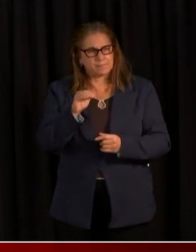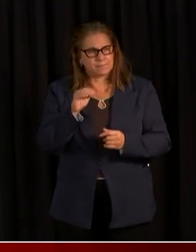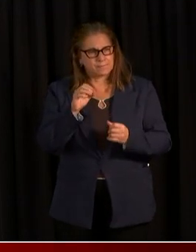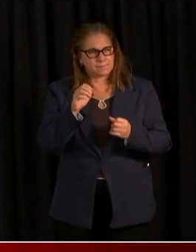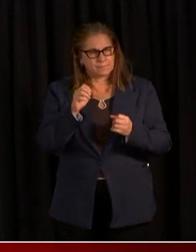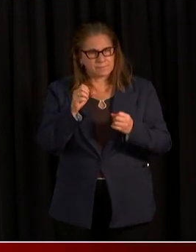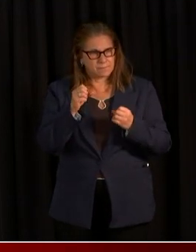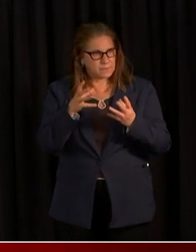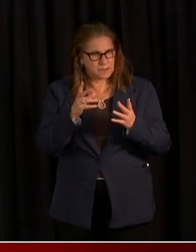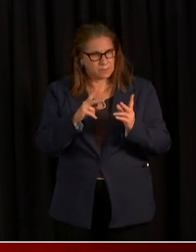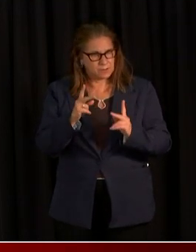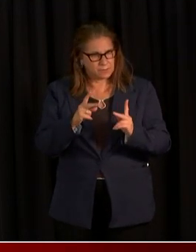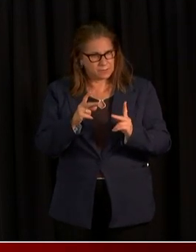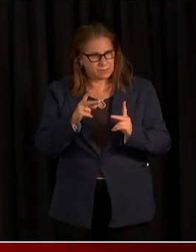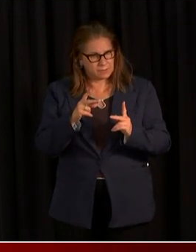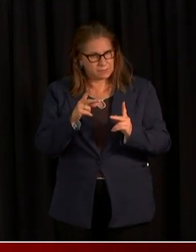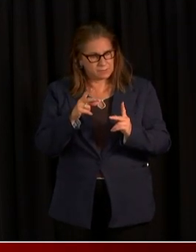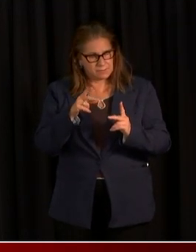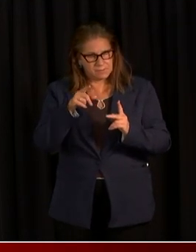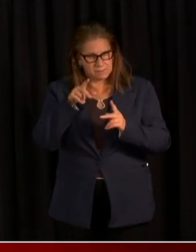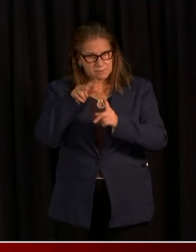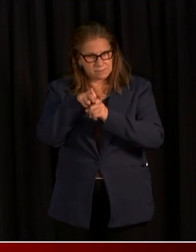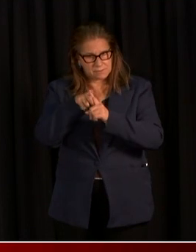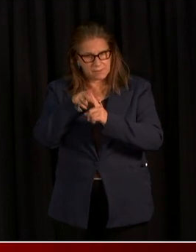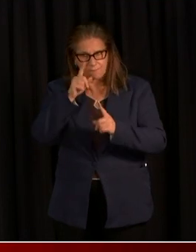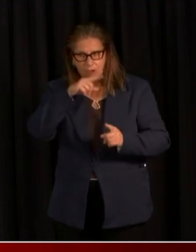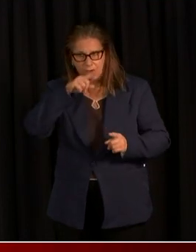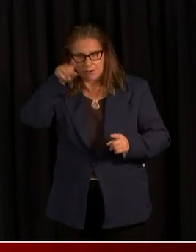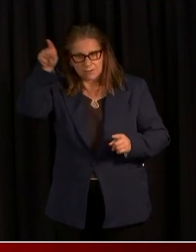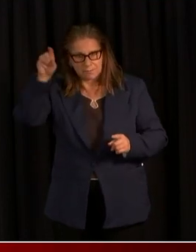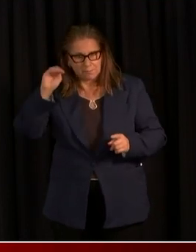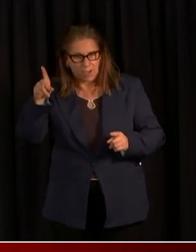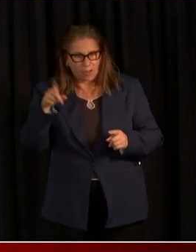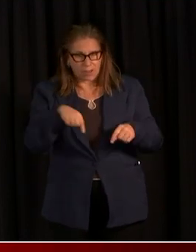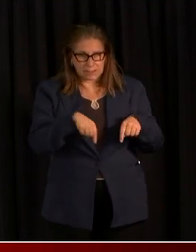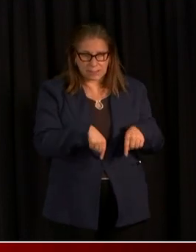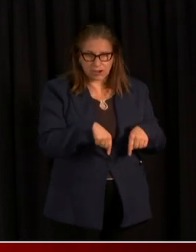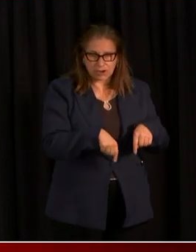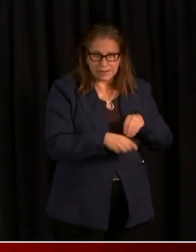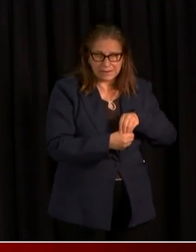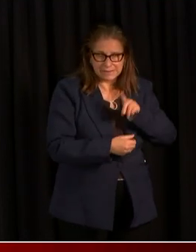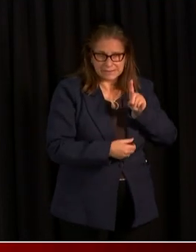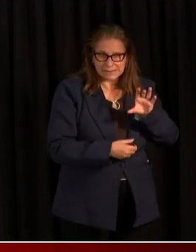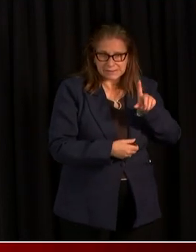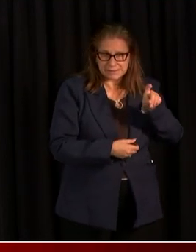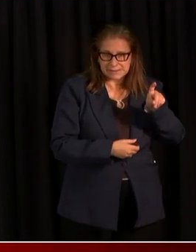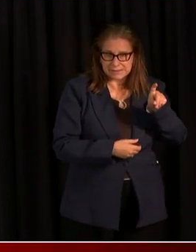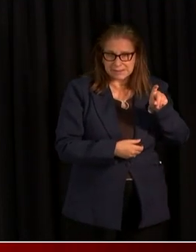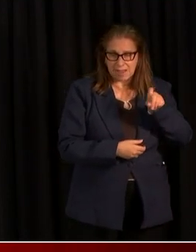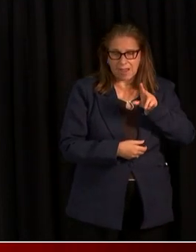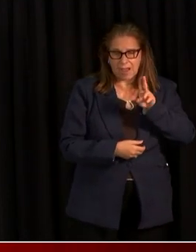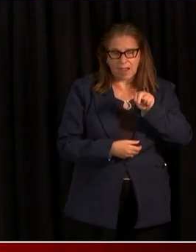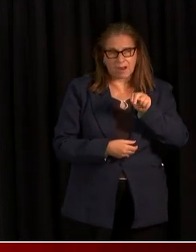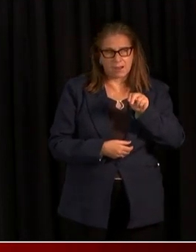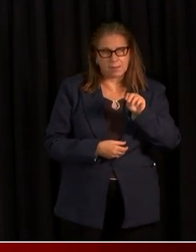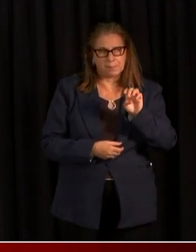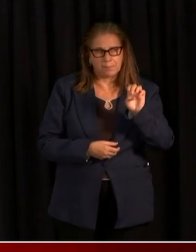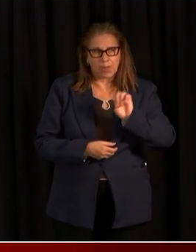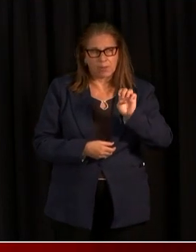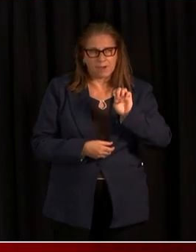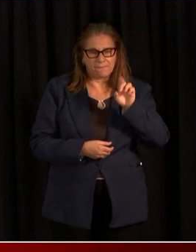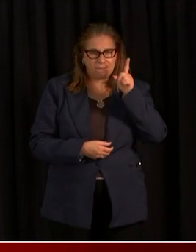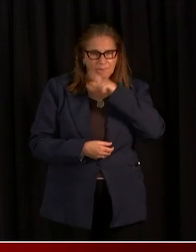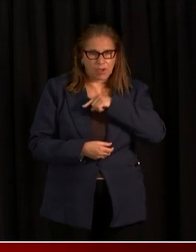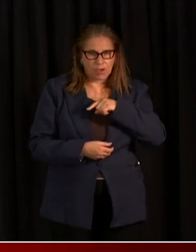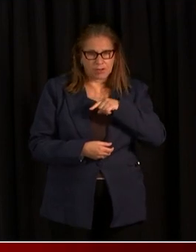where you claim. Has the district seen any kind of fraud like Maryland has seen with unemployment claims? Our